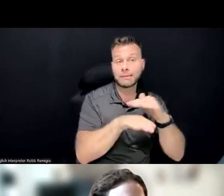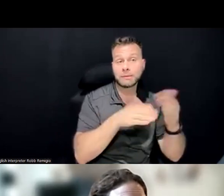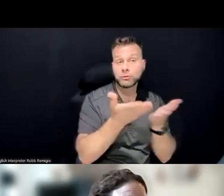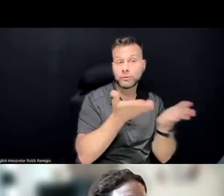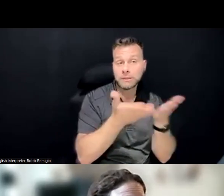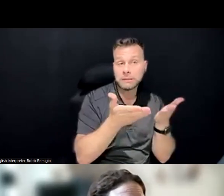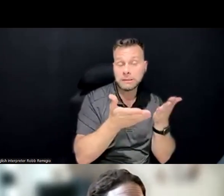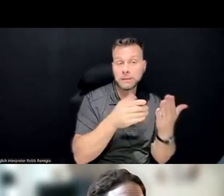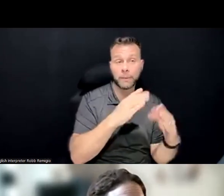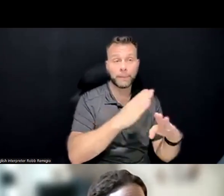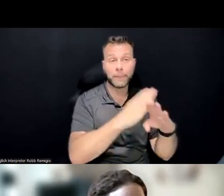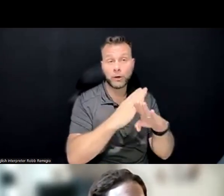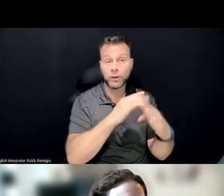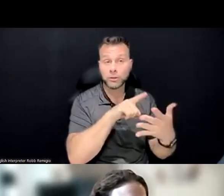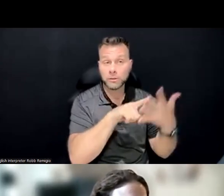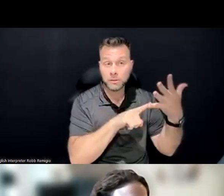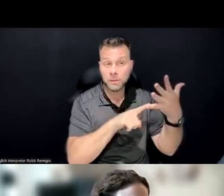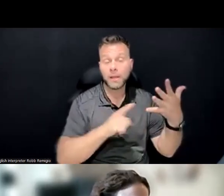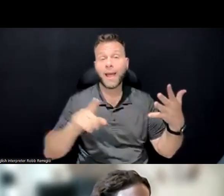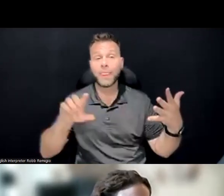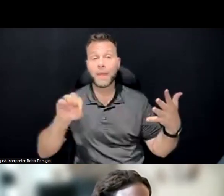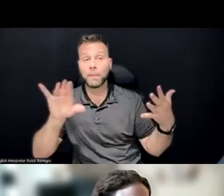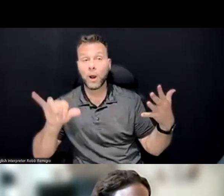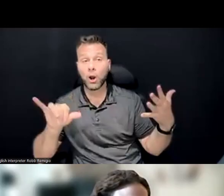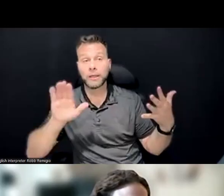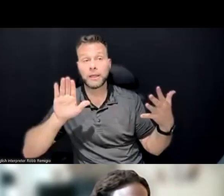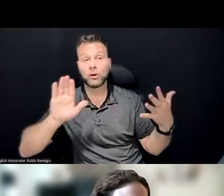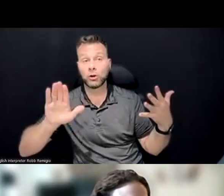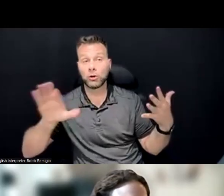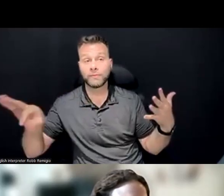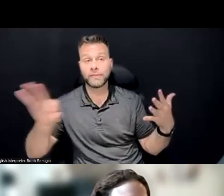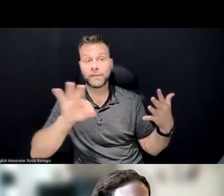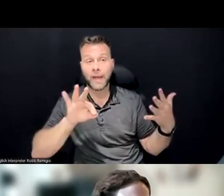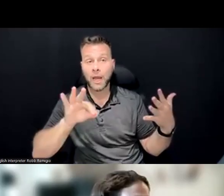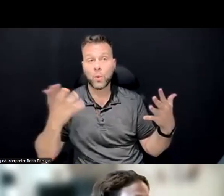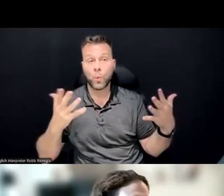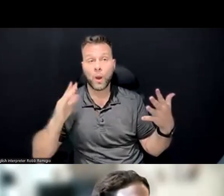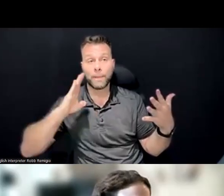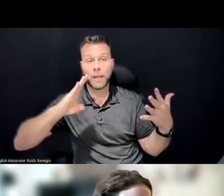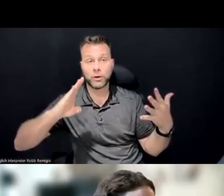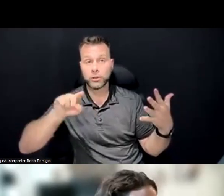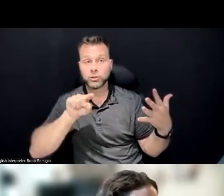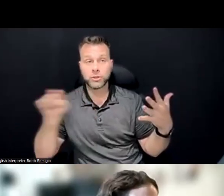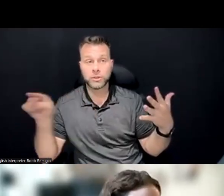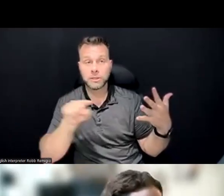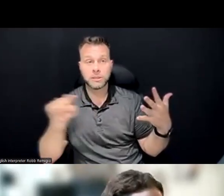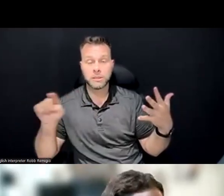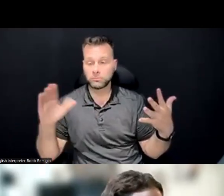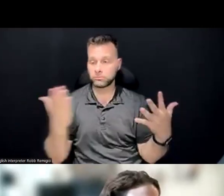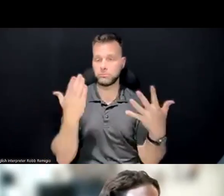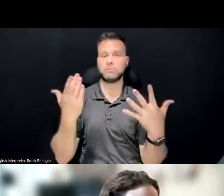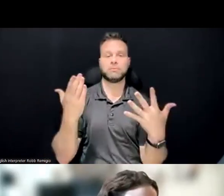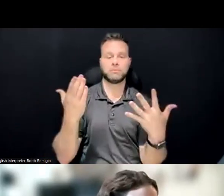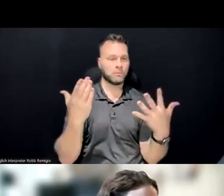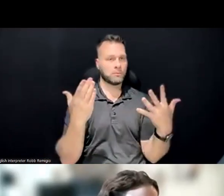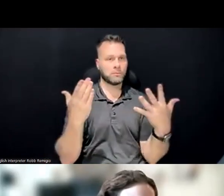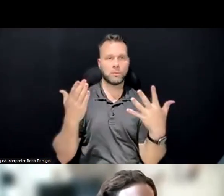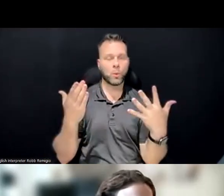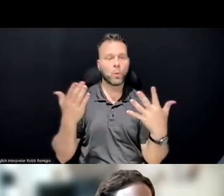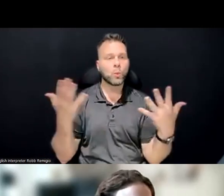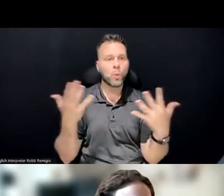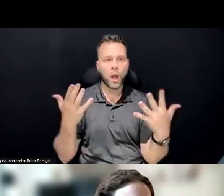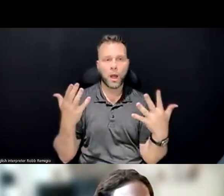then together looked with Marley at those barriers to think, okay, well, what surprises us based on what came up in the survey?